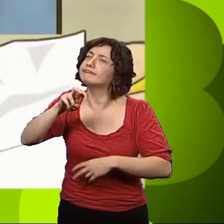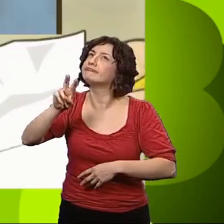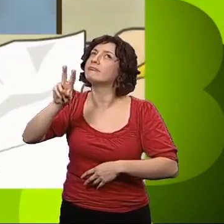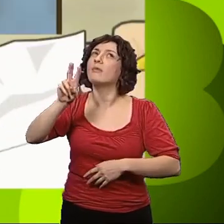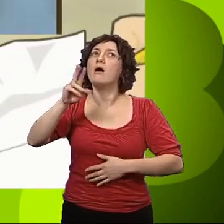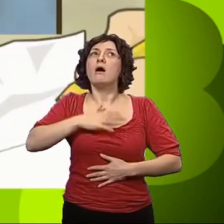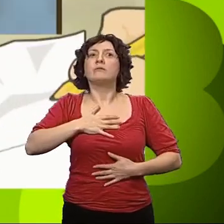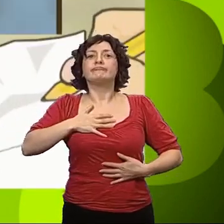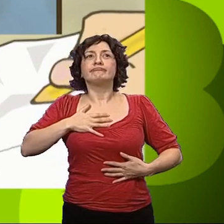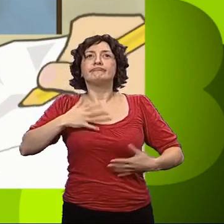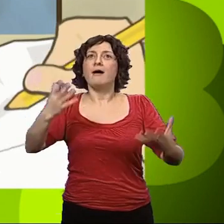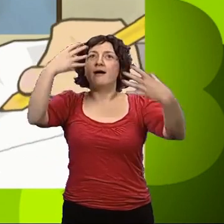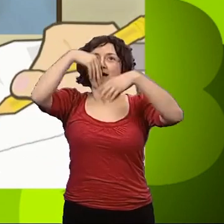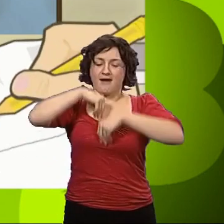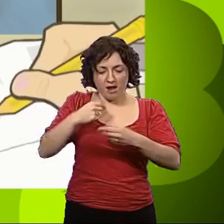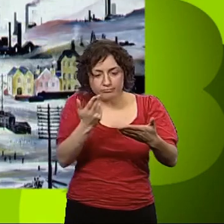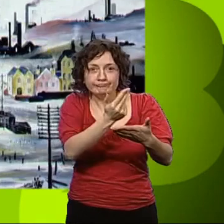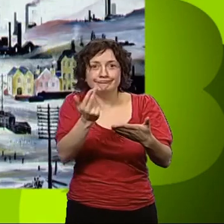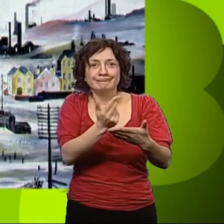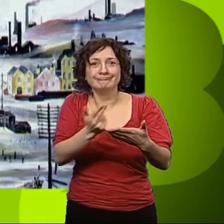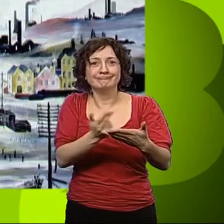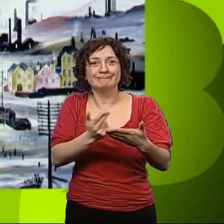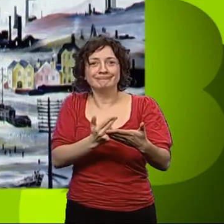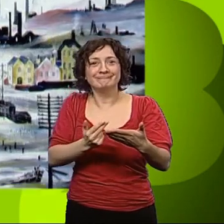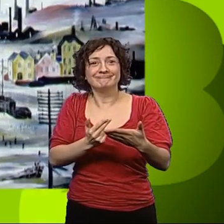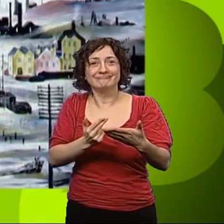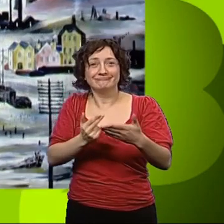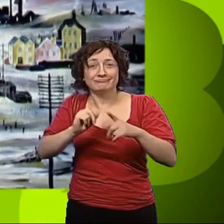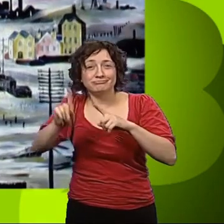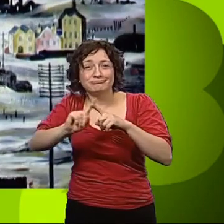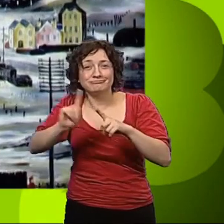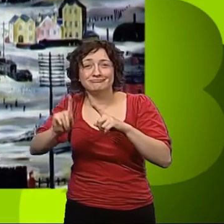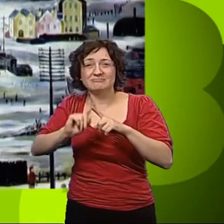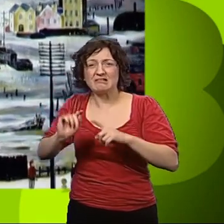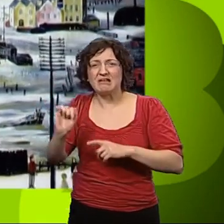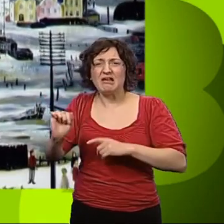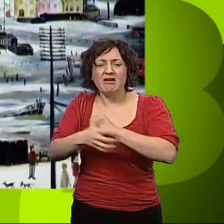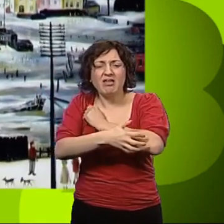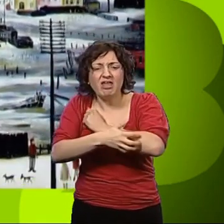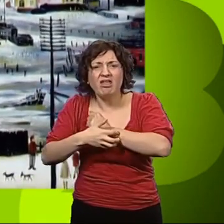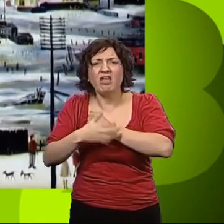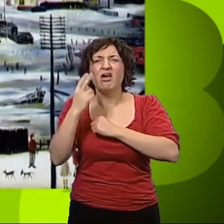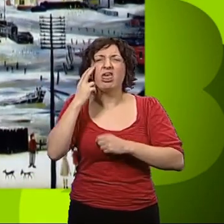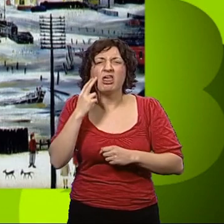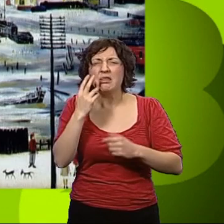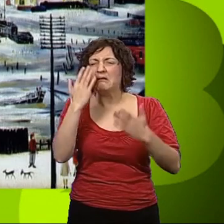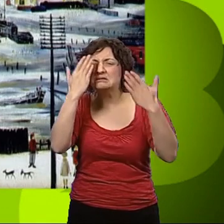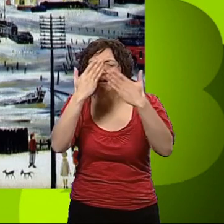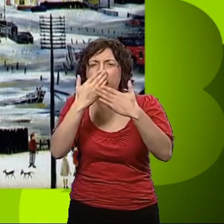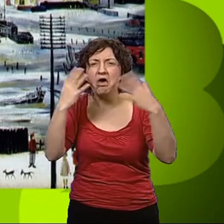quick sketches on any paper he had to hand. Many of the paintings show bleak city landscapes, like this one called the Canal